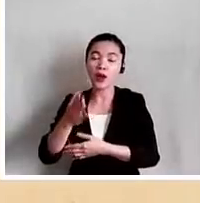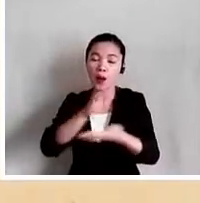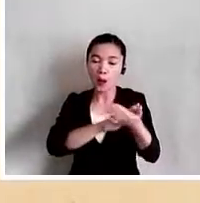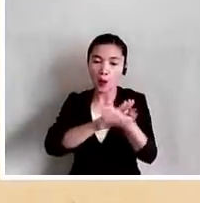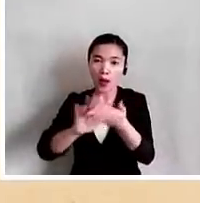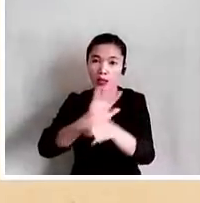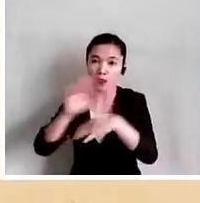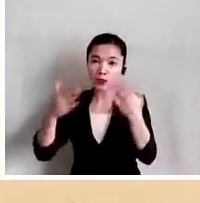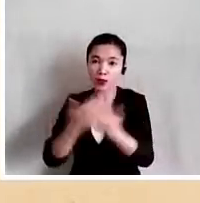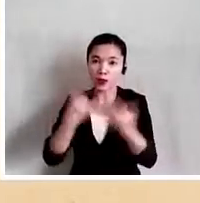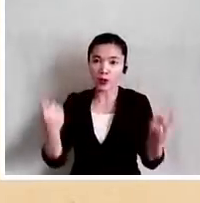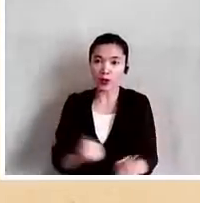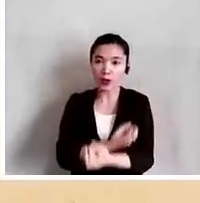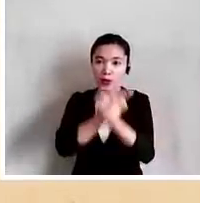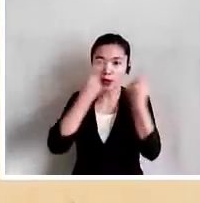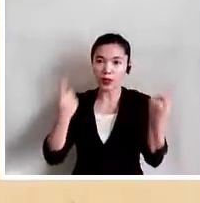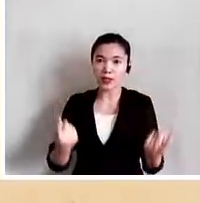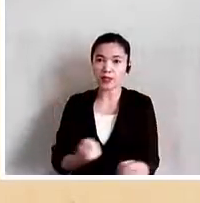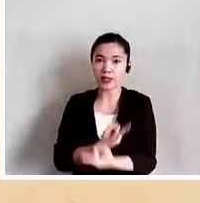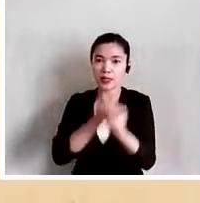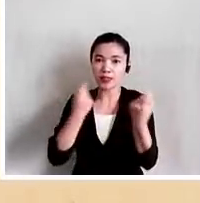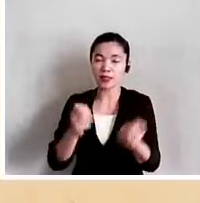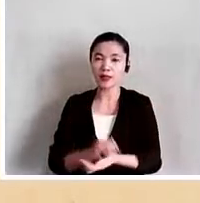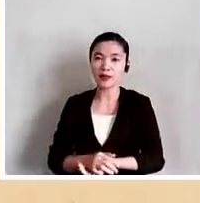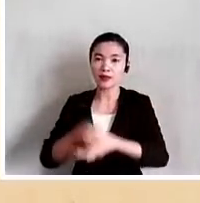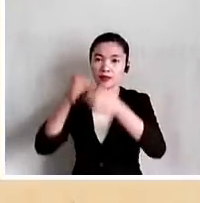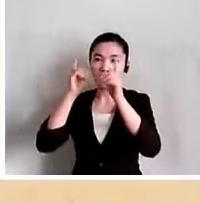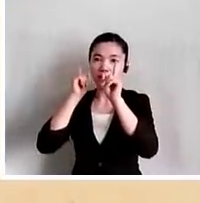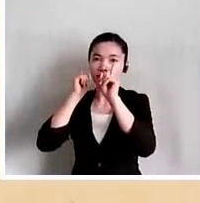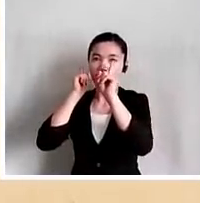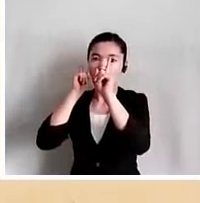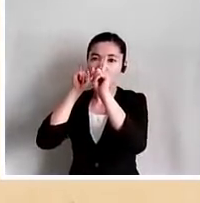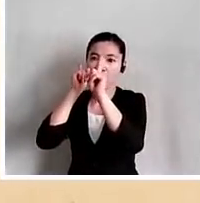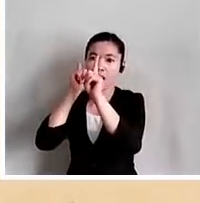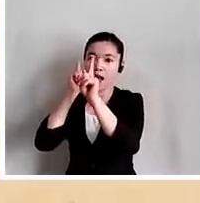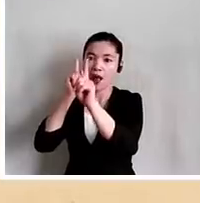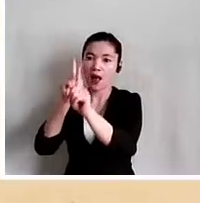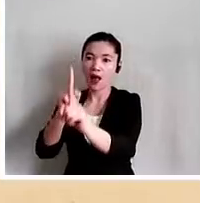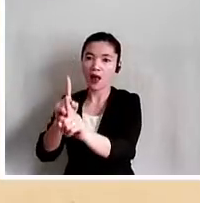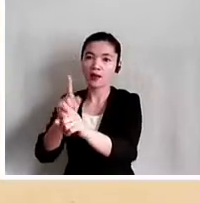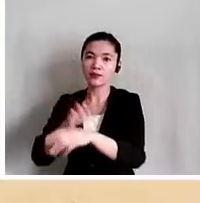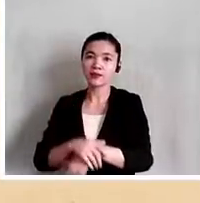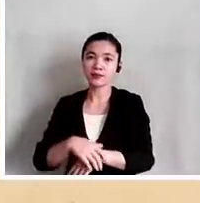sins. I will pour clean water on you